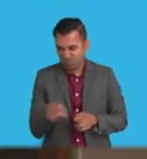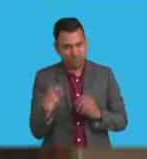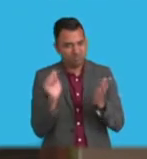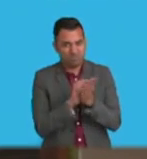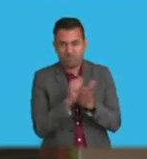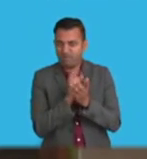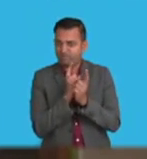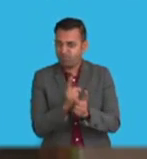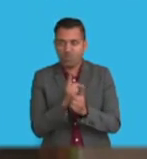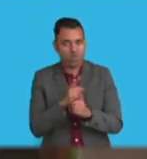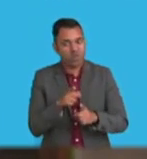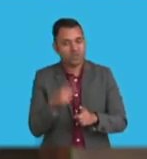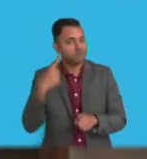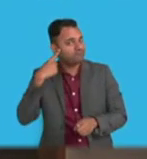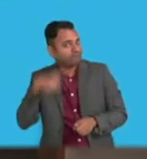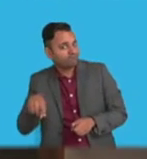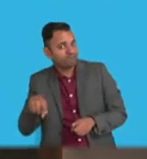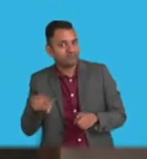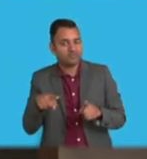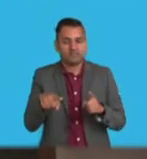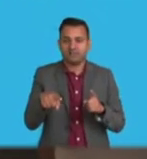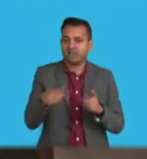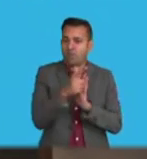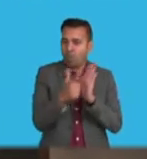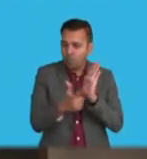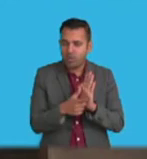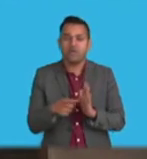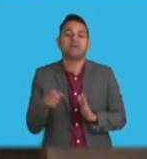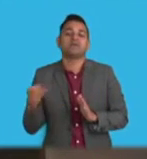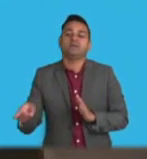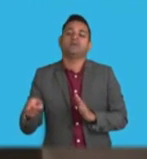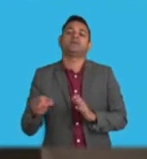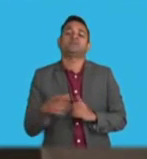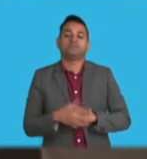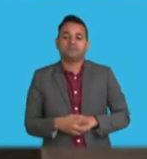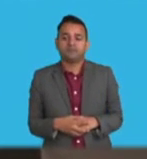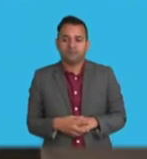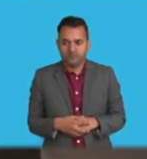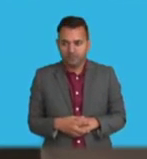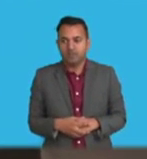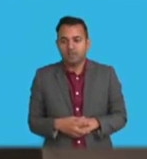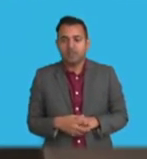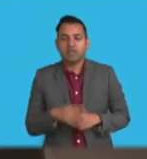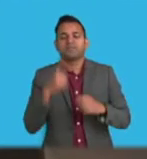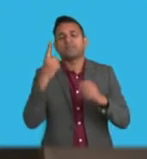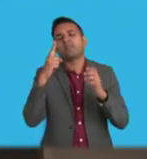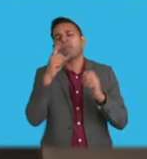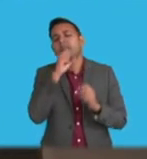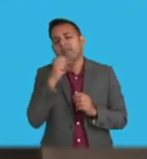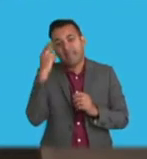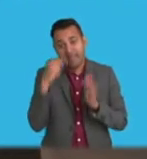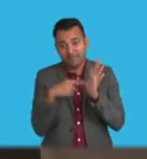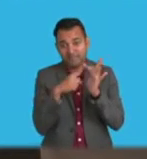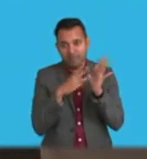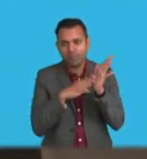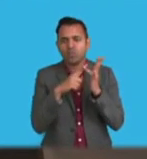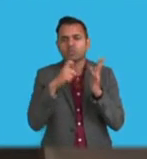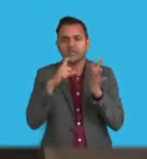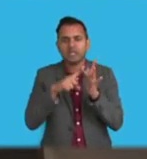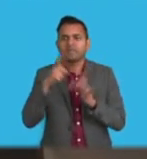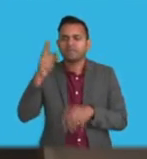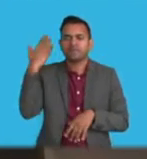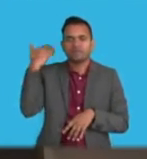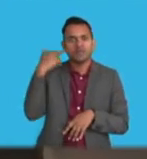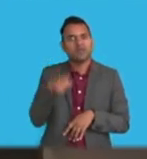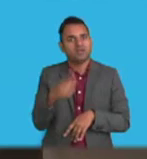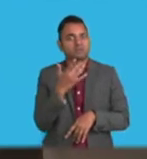illegal recruitment by Timothy Lolohea. He was sentenced by the Employment Court on 7 January 2015 for operating